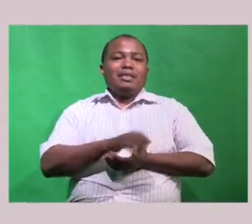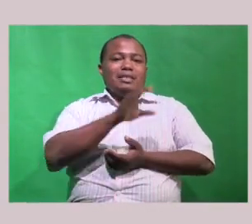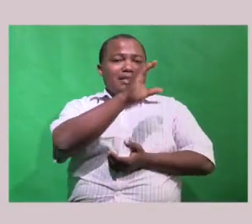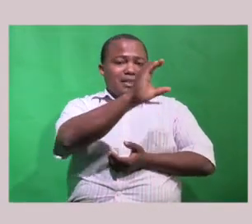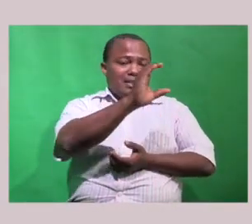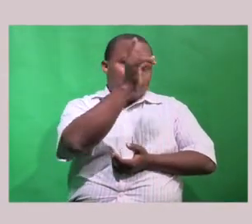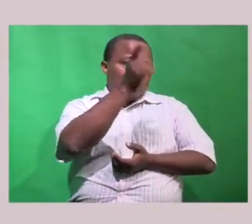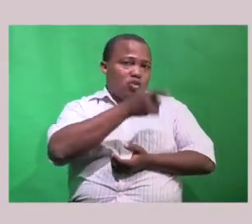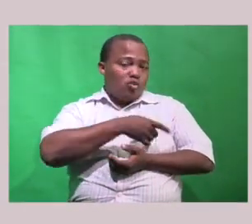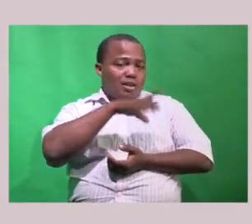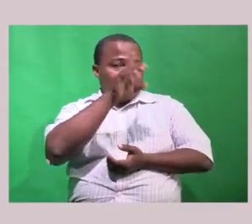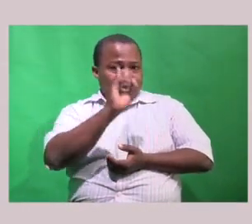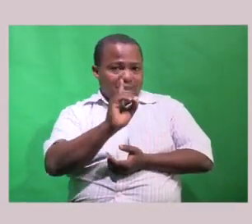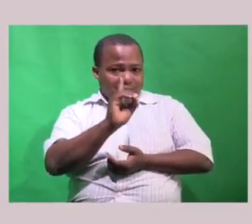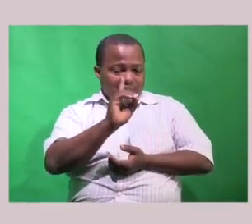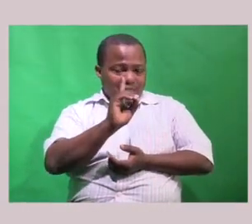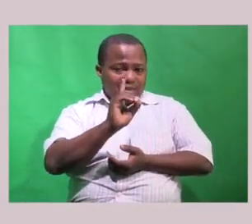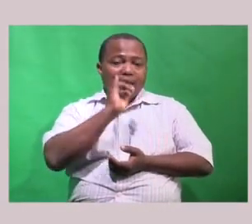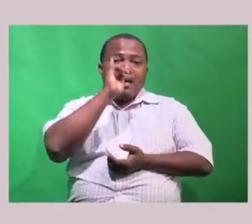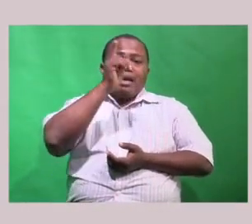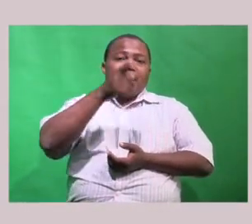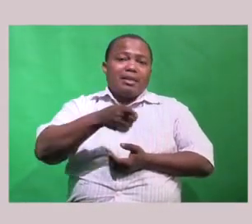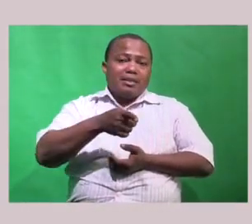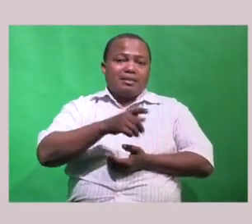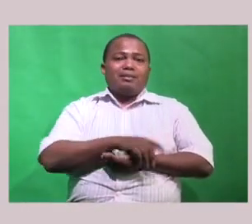CD is